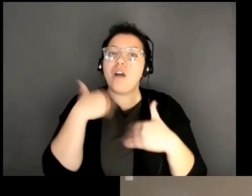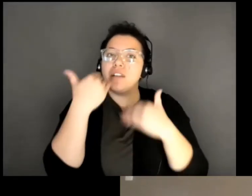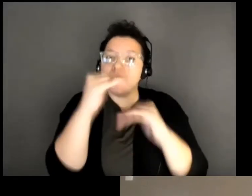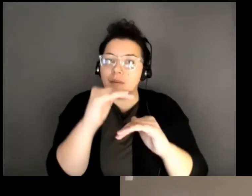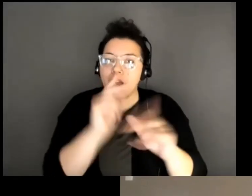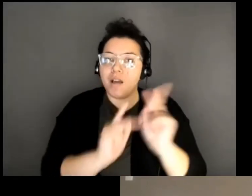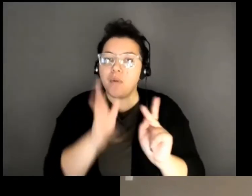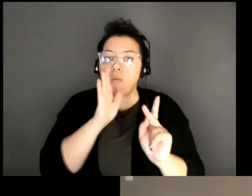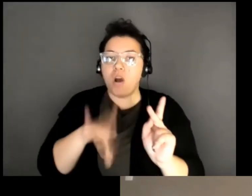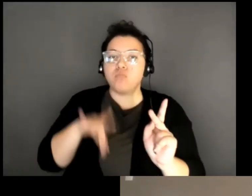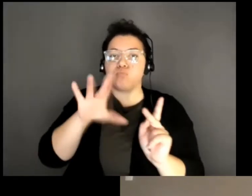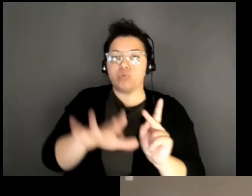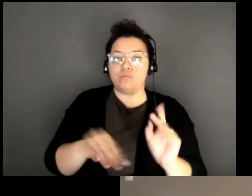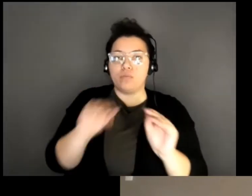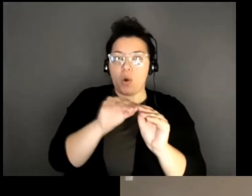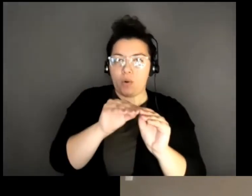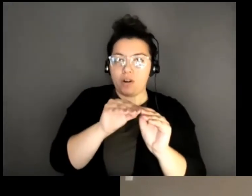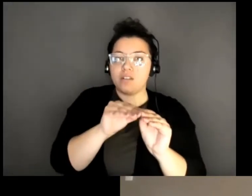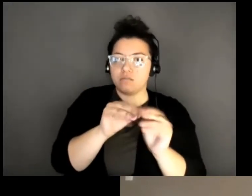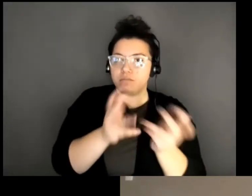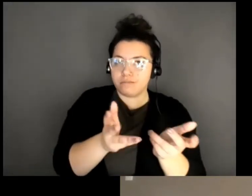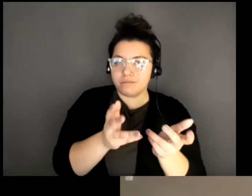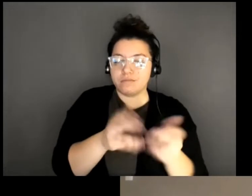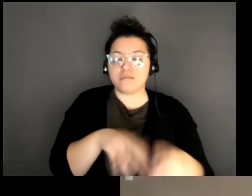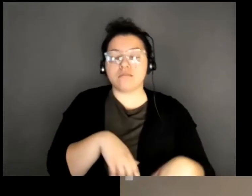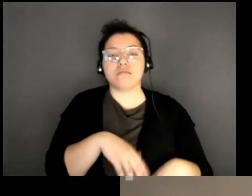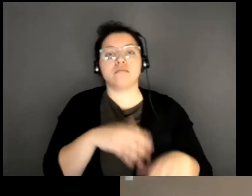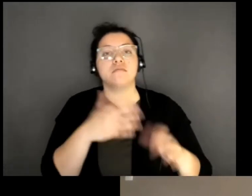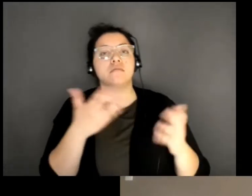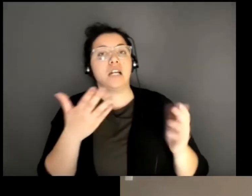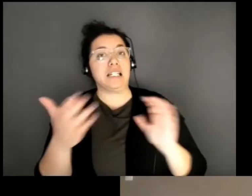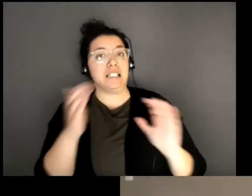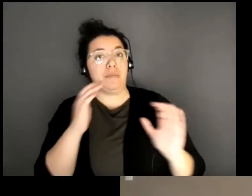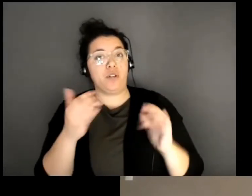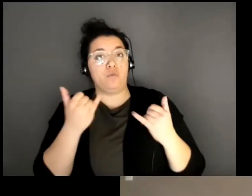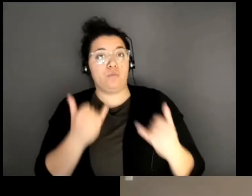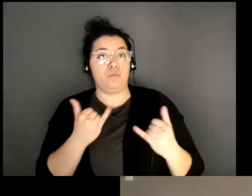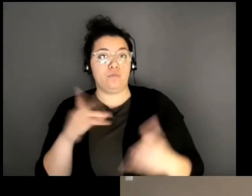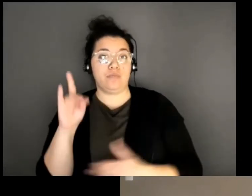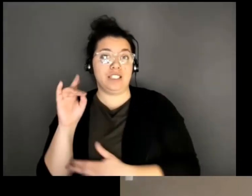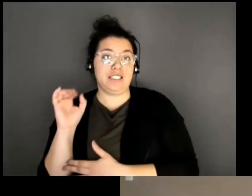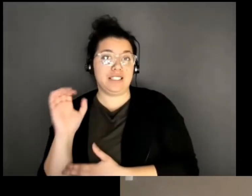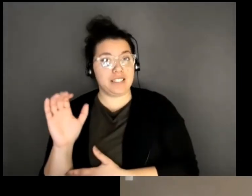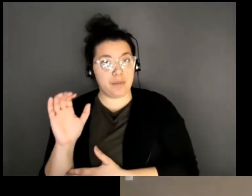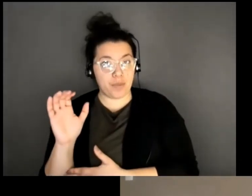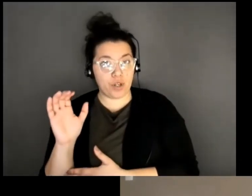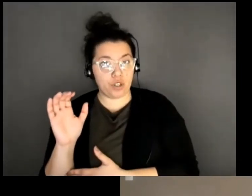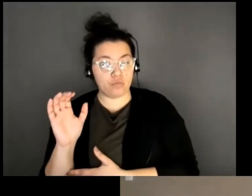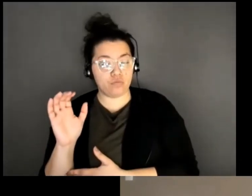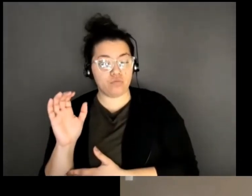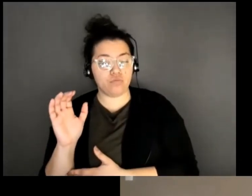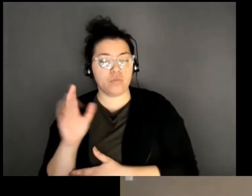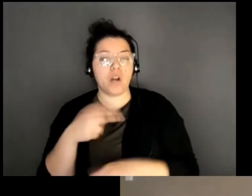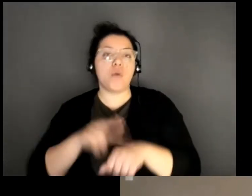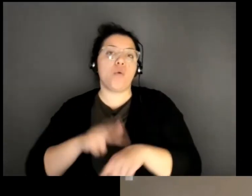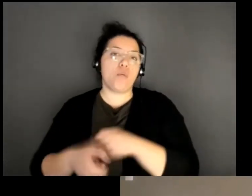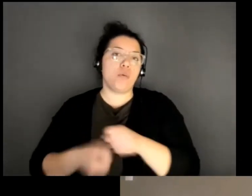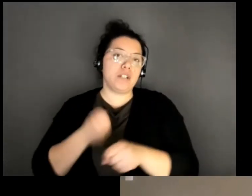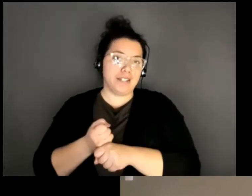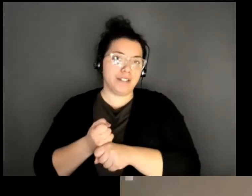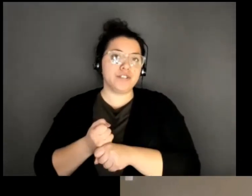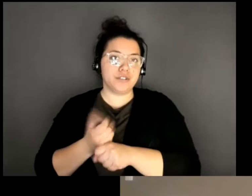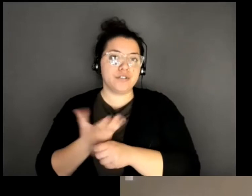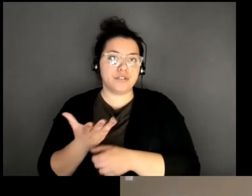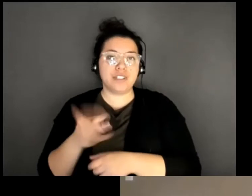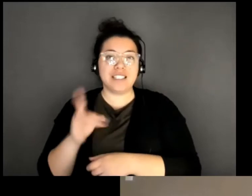On the alternative side, at this time of year, in December, in a normal year, the next couple of weeks are very slow.